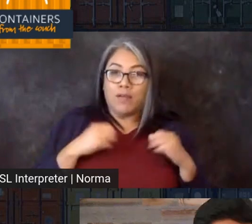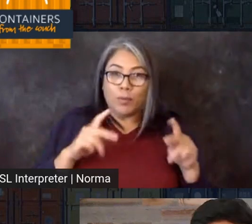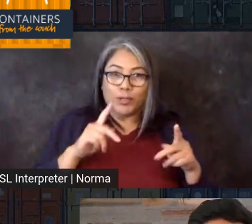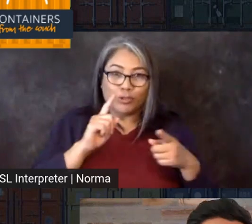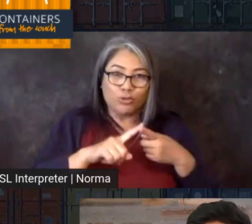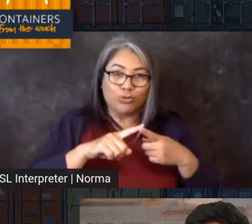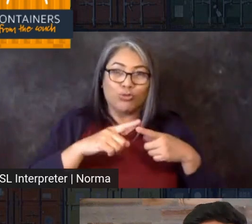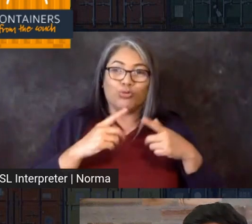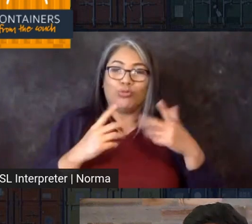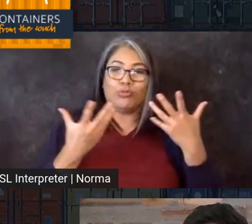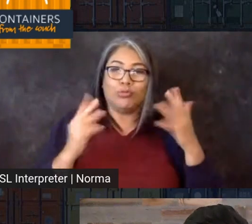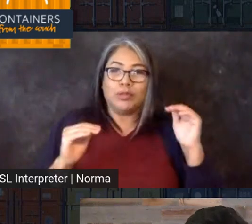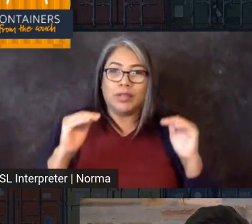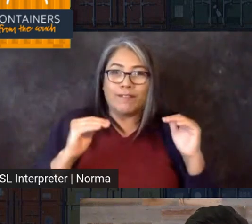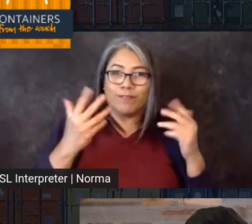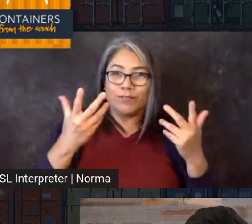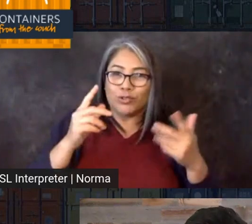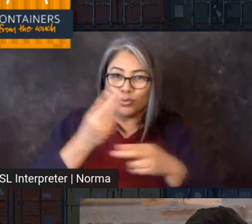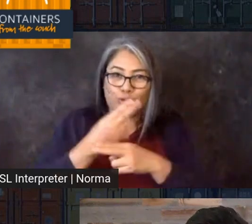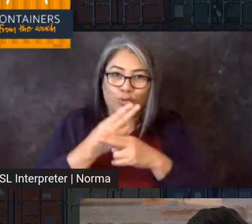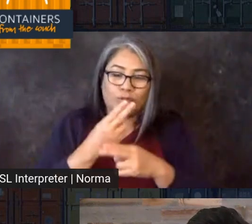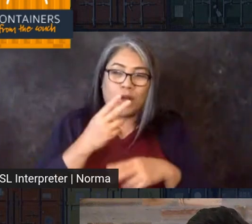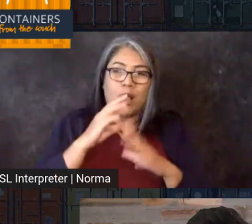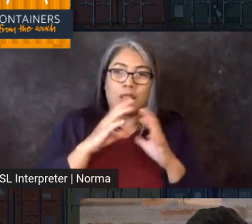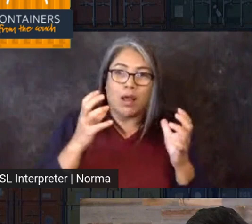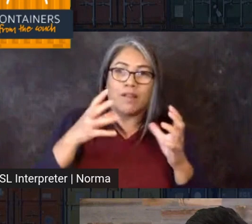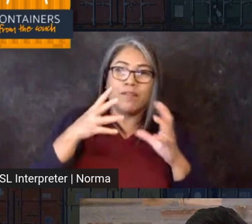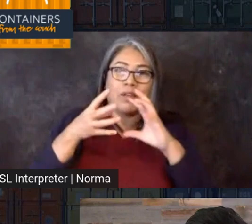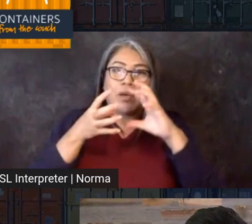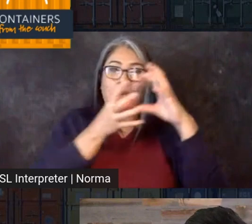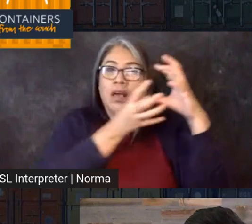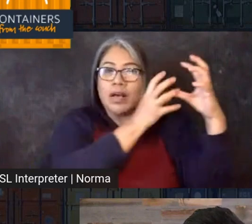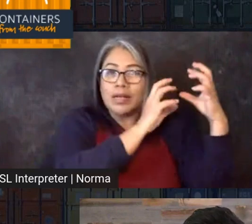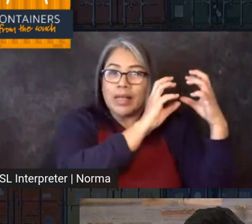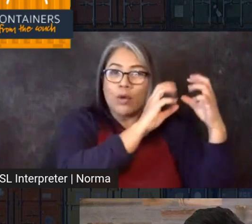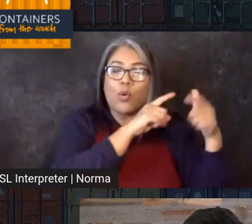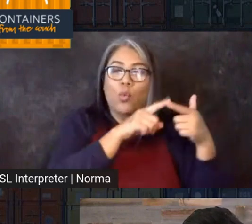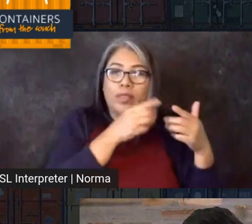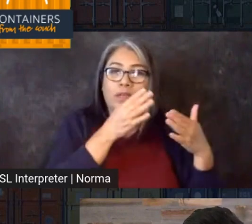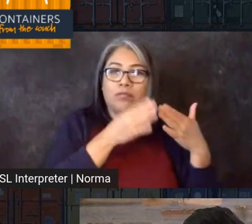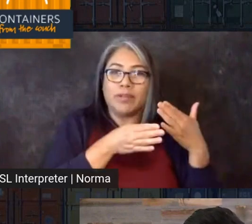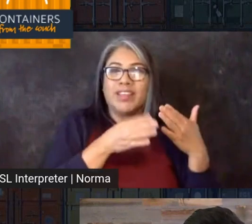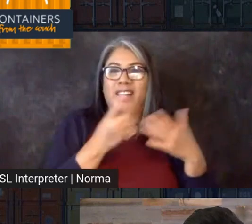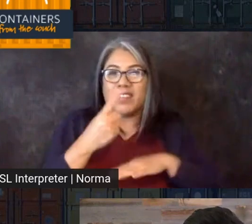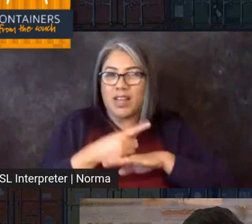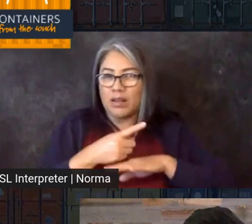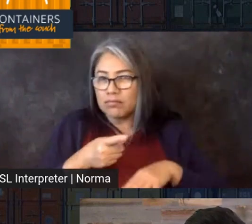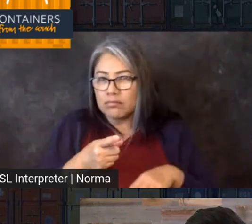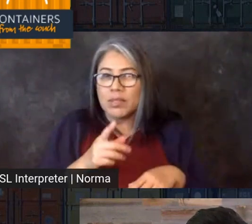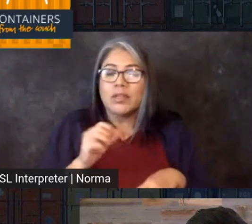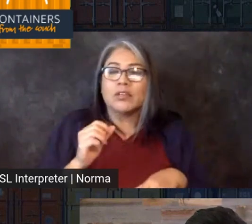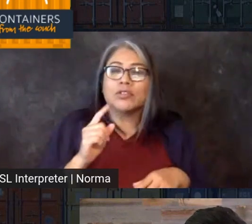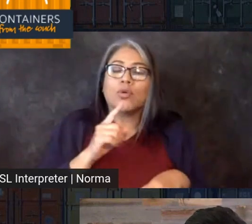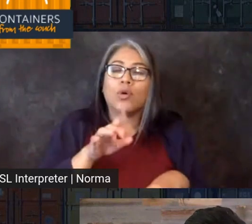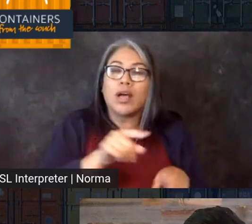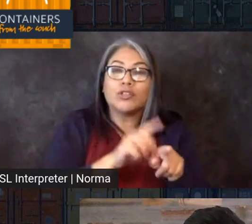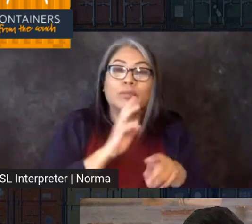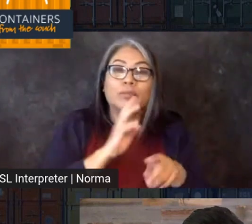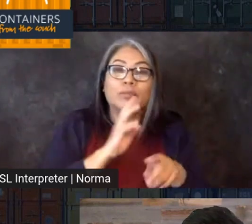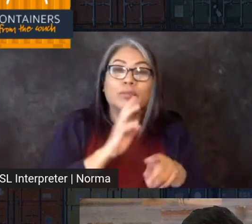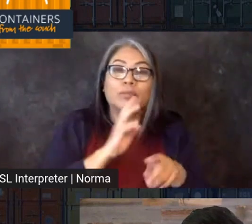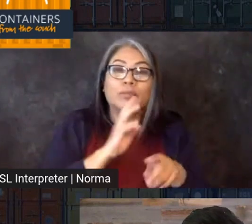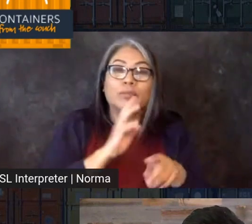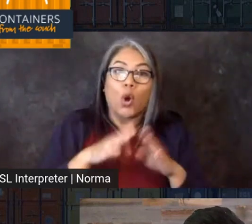actually transition back to the cloud at the end of the day. So there's going to be, as you mentioned, there are open source components that we bundle in today, which is